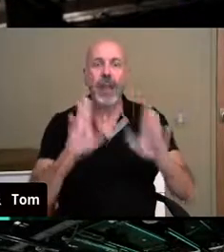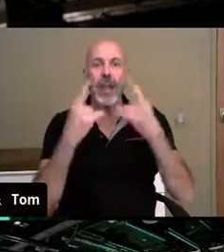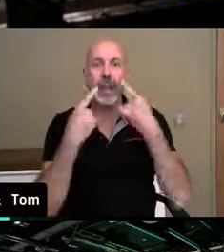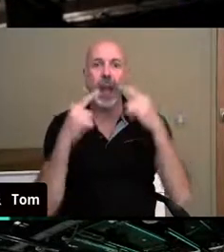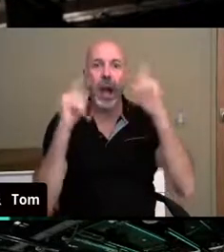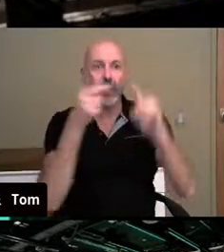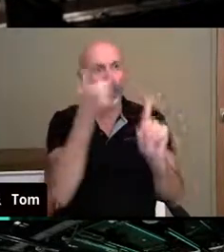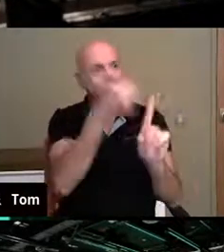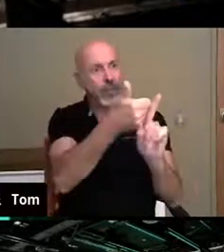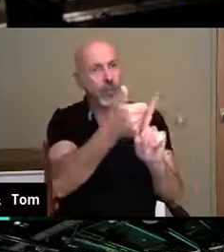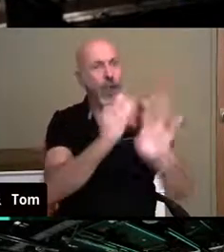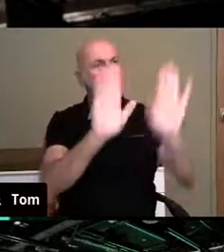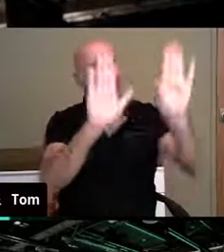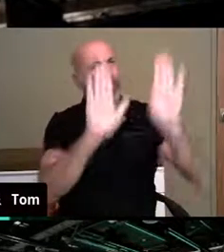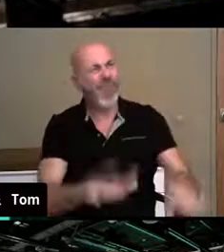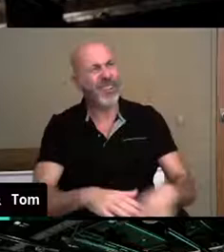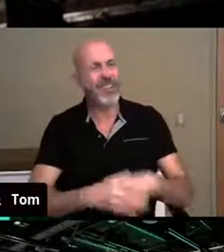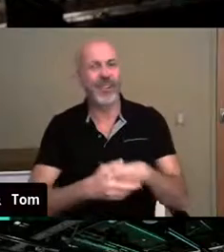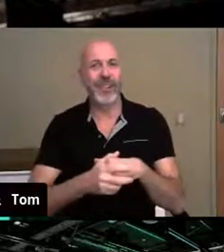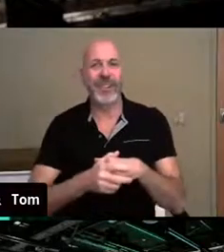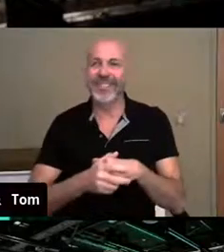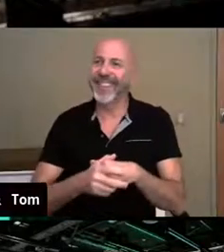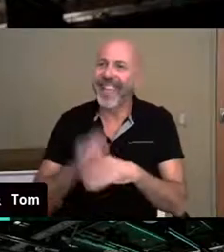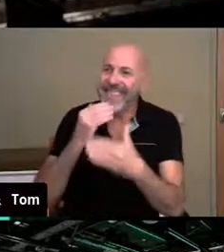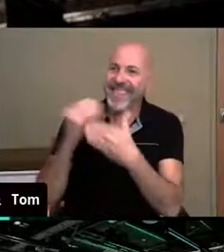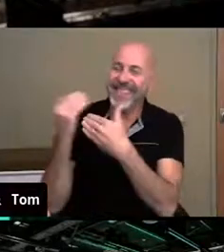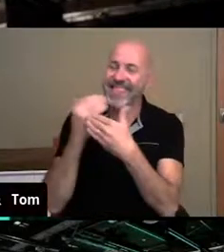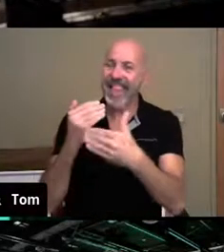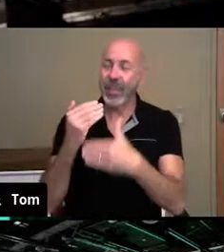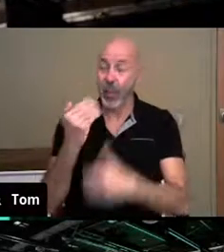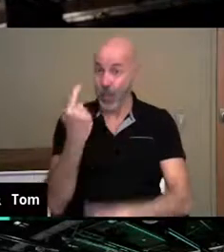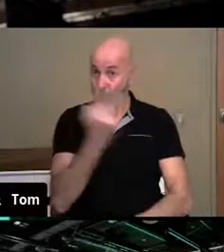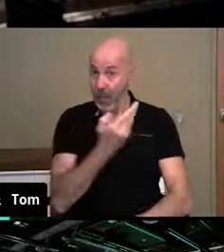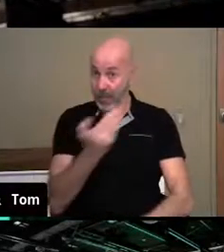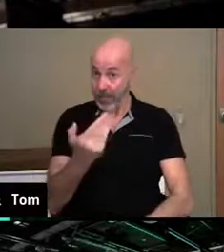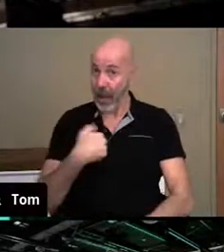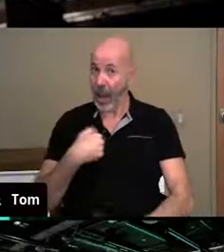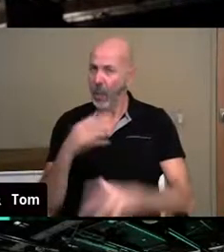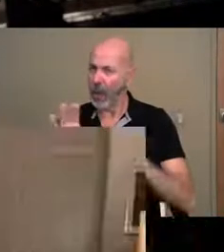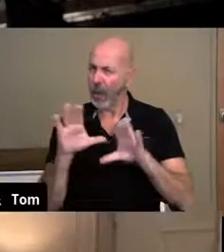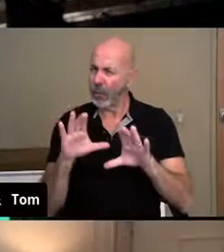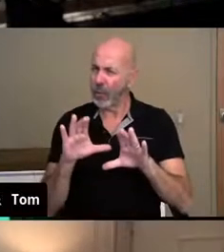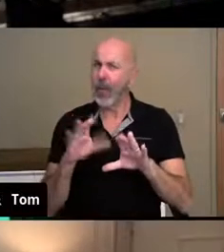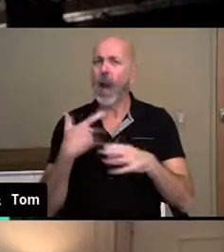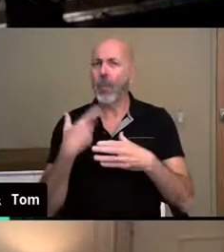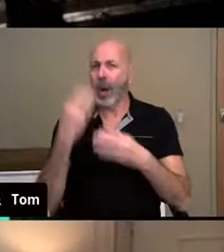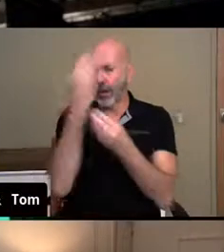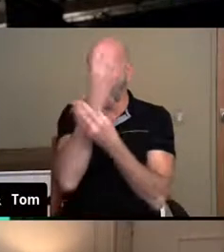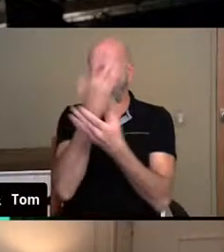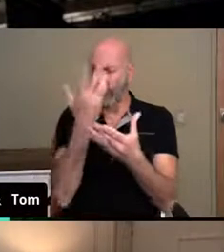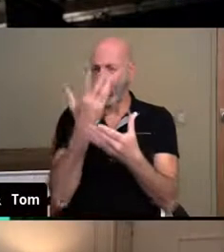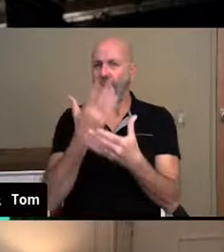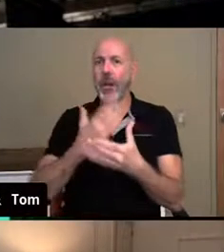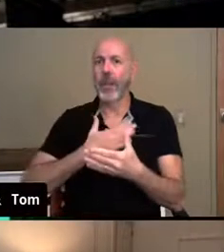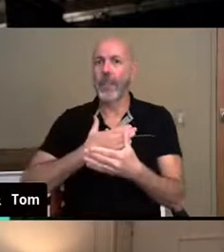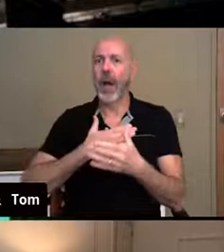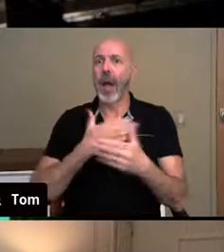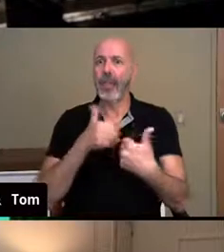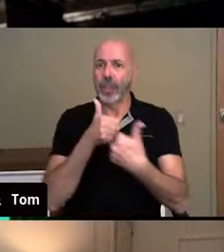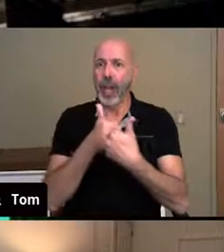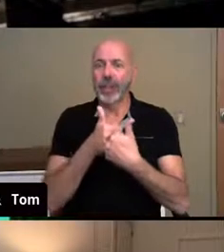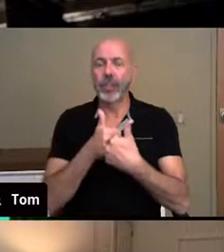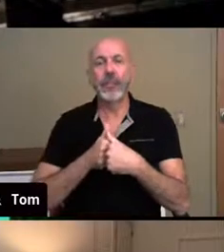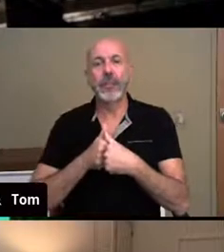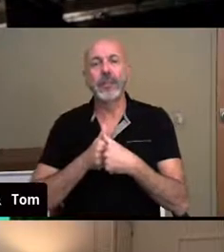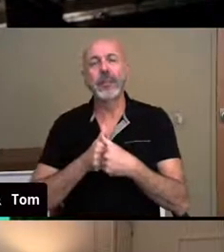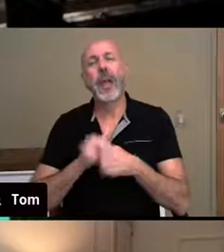accomplishment. That's wonderful. Thank you. And one of the things I wanted to do, I just wanted to share a little some of my own challenges, but I want